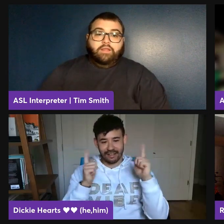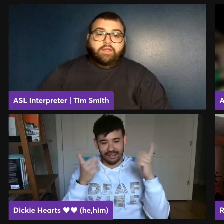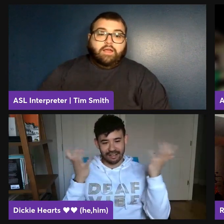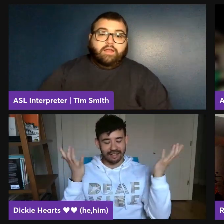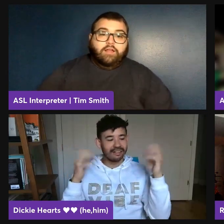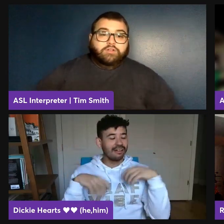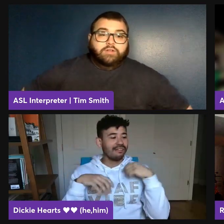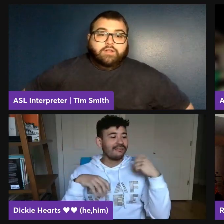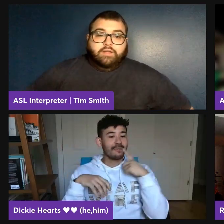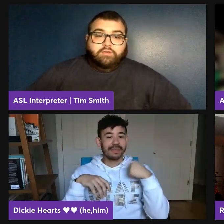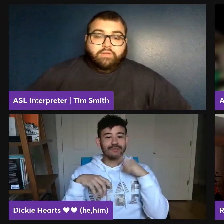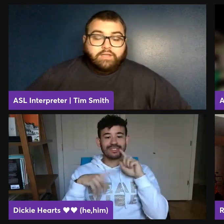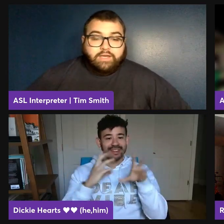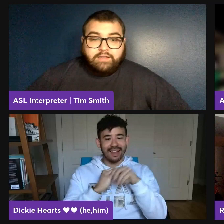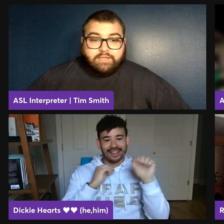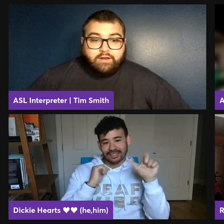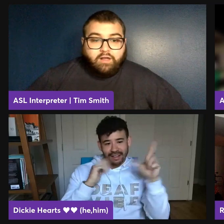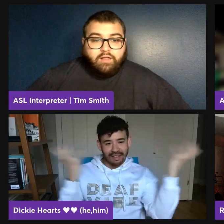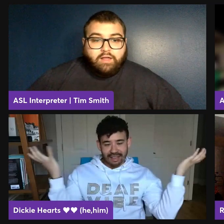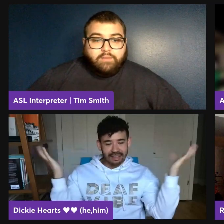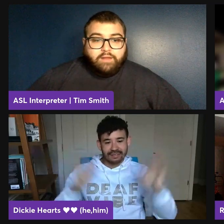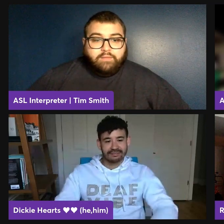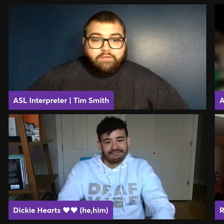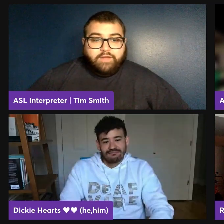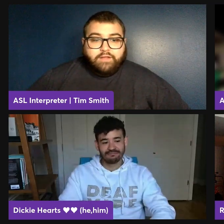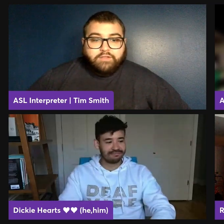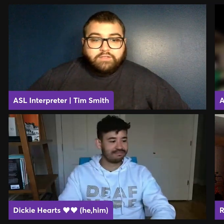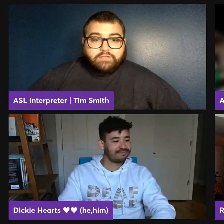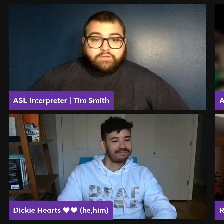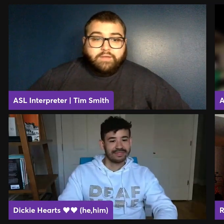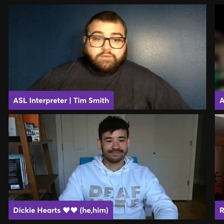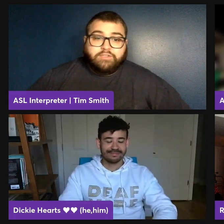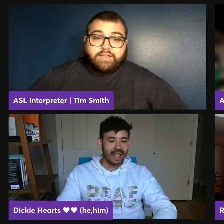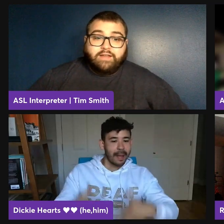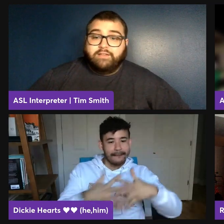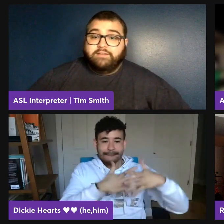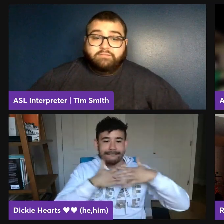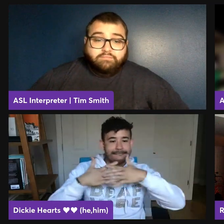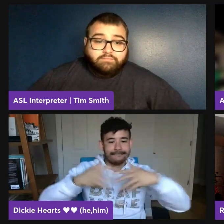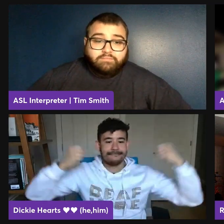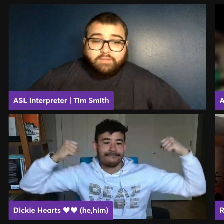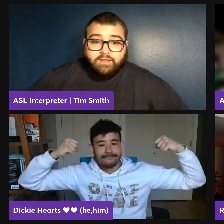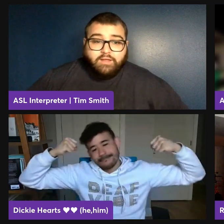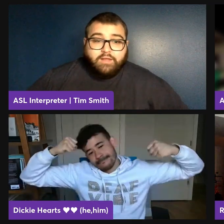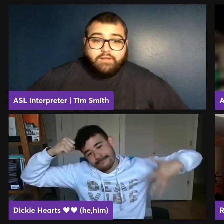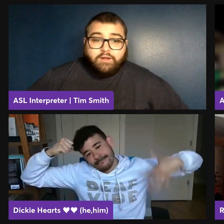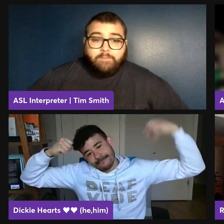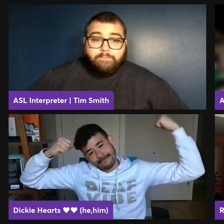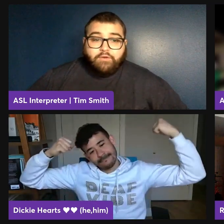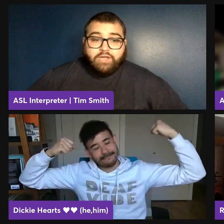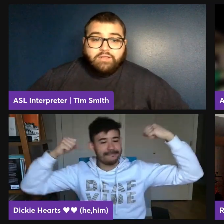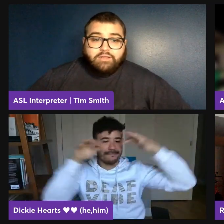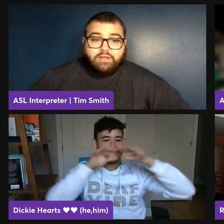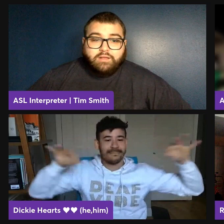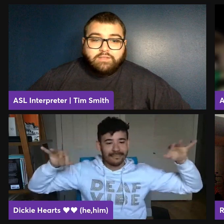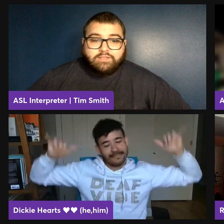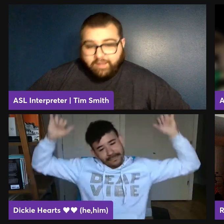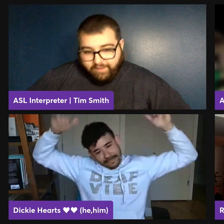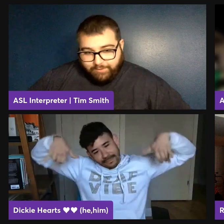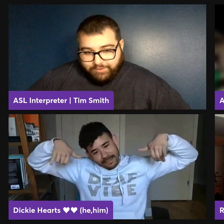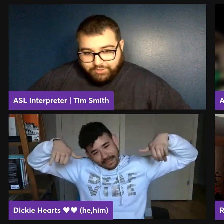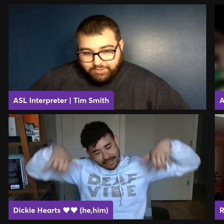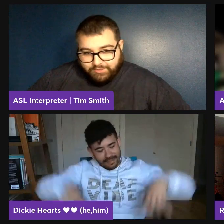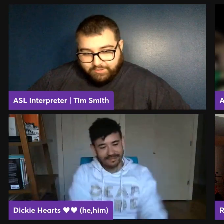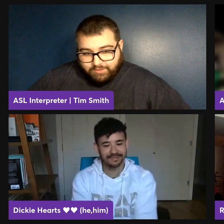I mean, I think Alejandra really kind of said it all. I mean, if I could just, for me, I would just add ASL, you know, American